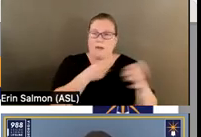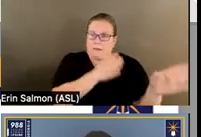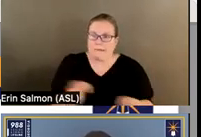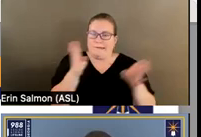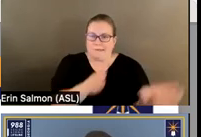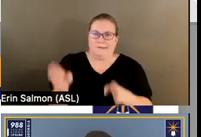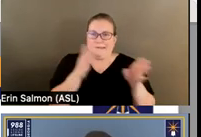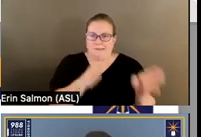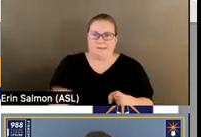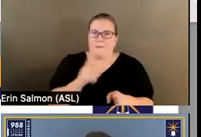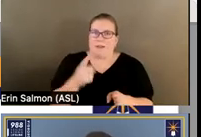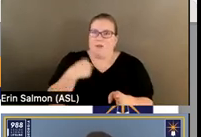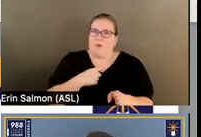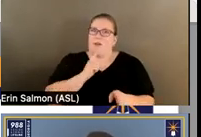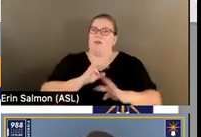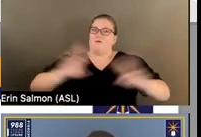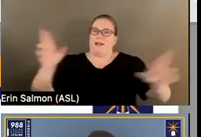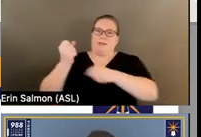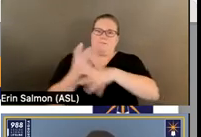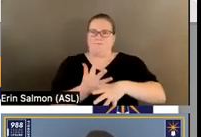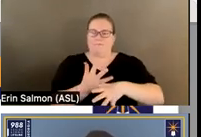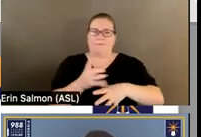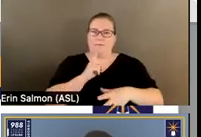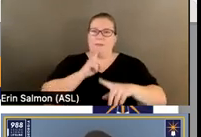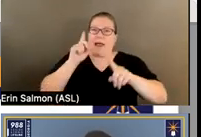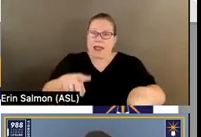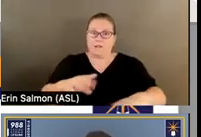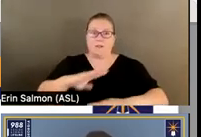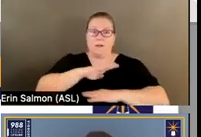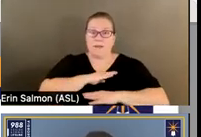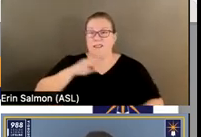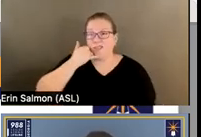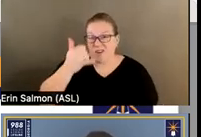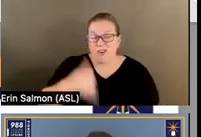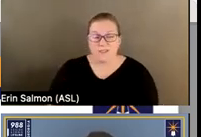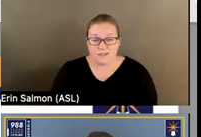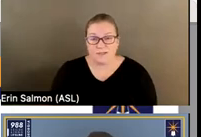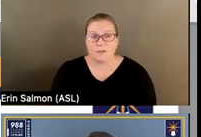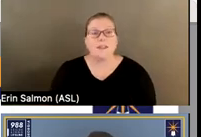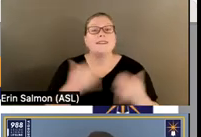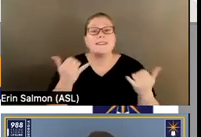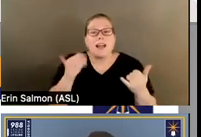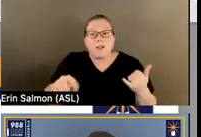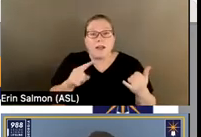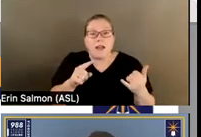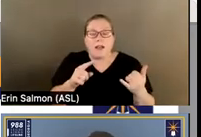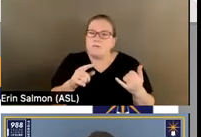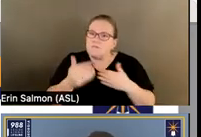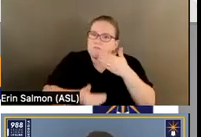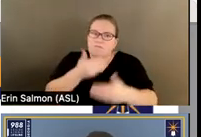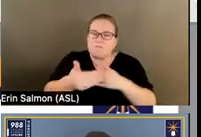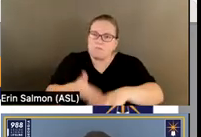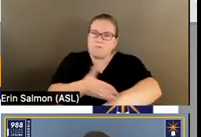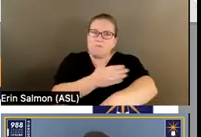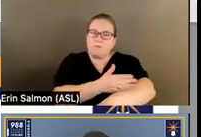answer the calls that would come in. Our priority now is maintaining that progress, but also ensuring that the